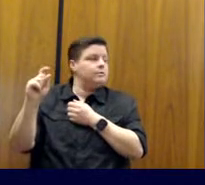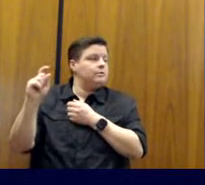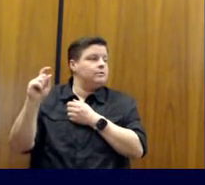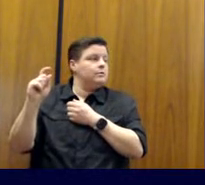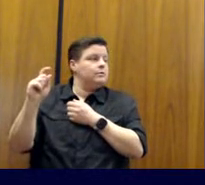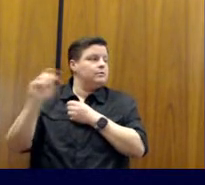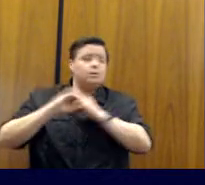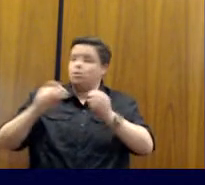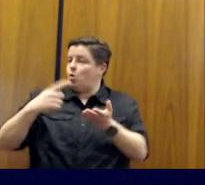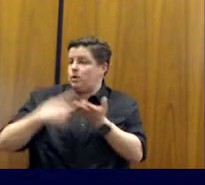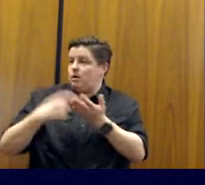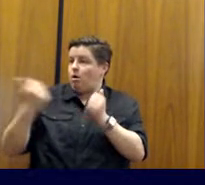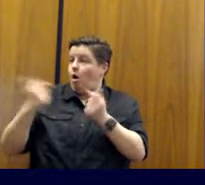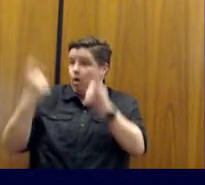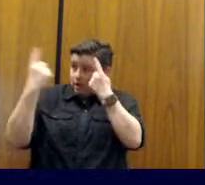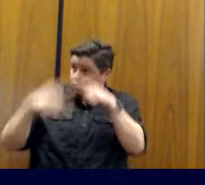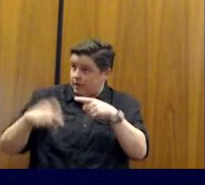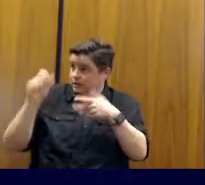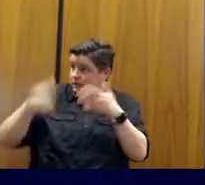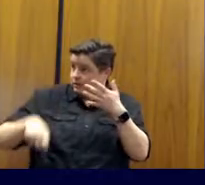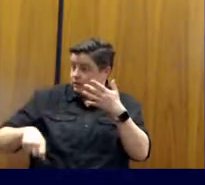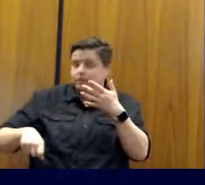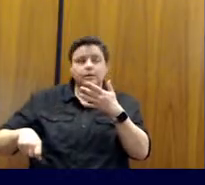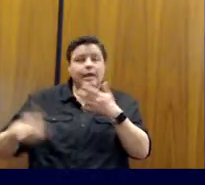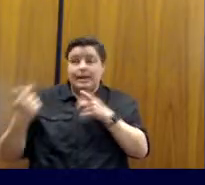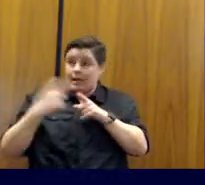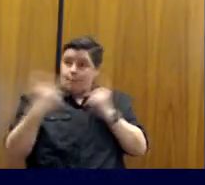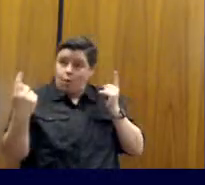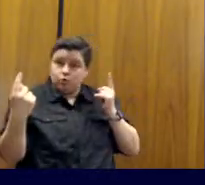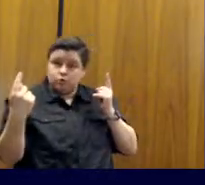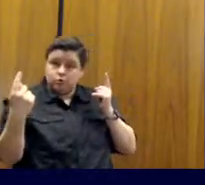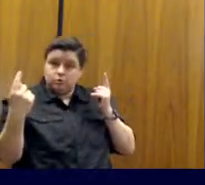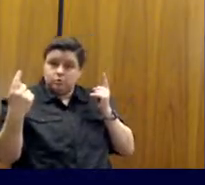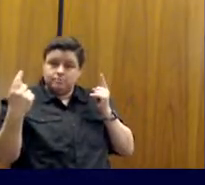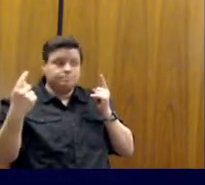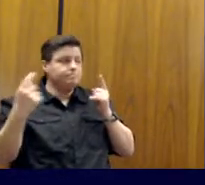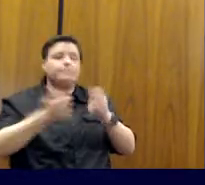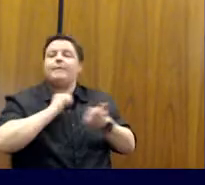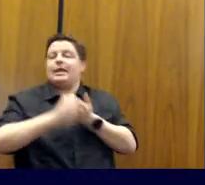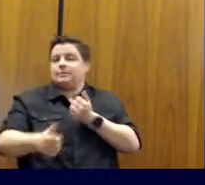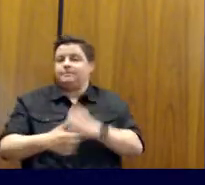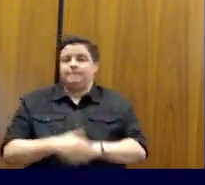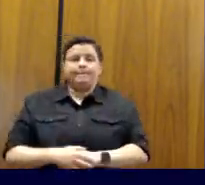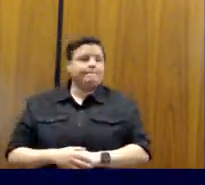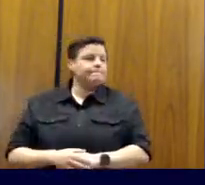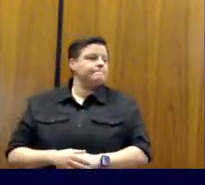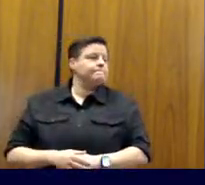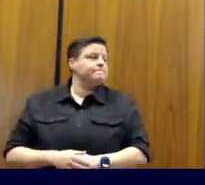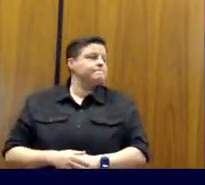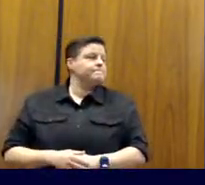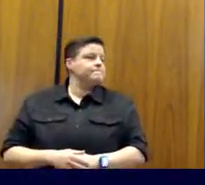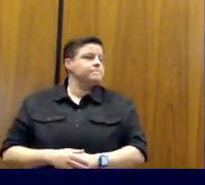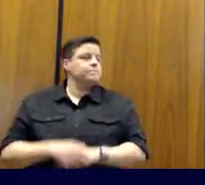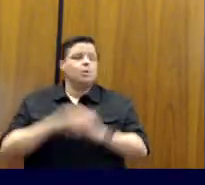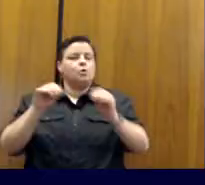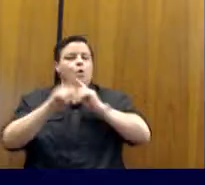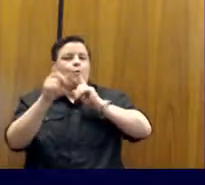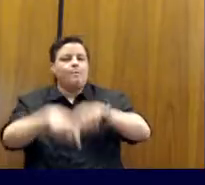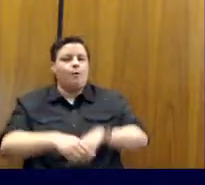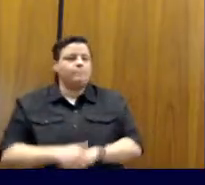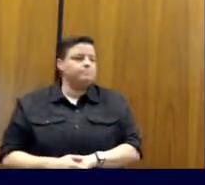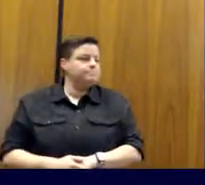No discussion. All in favor, say aye. Aye. Opposed? Motion passes. No report. No